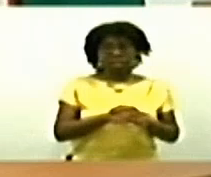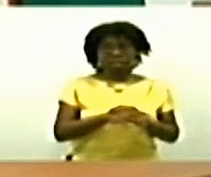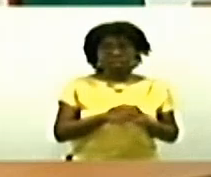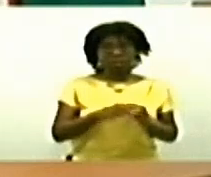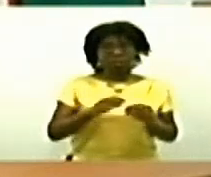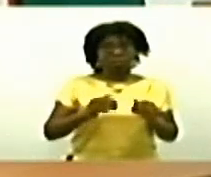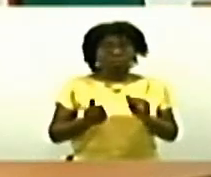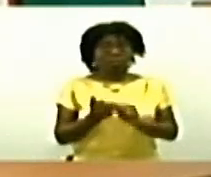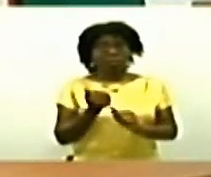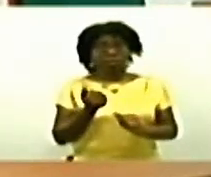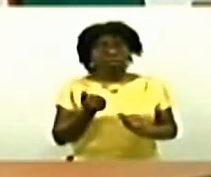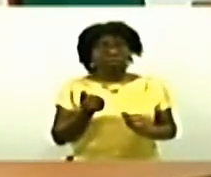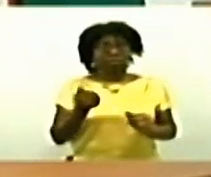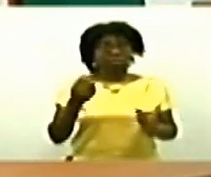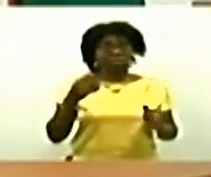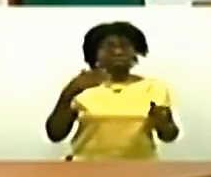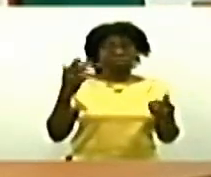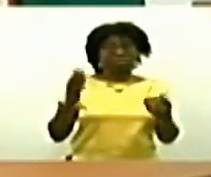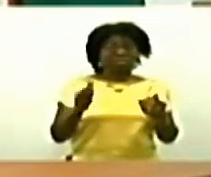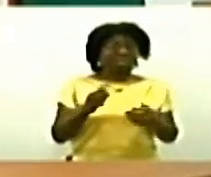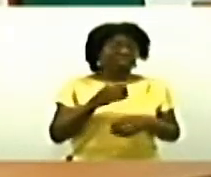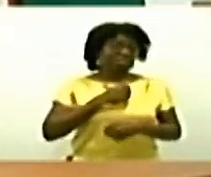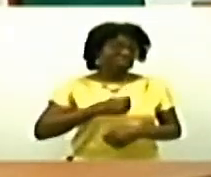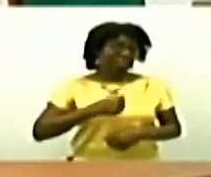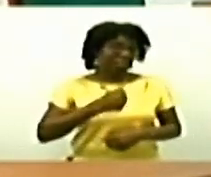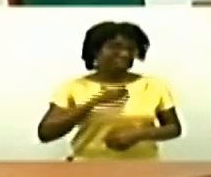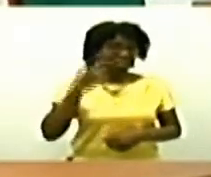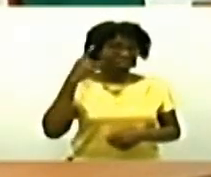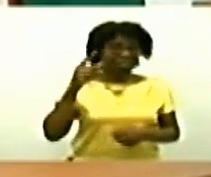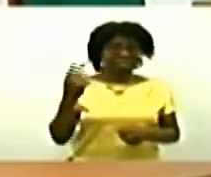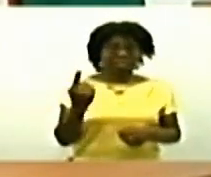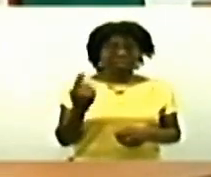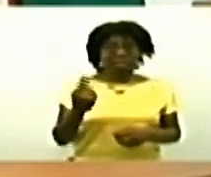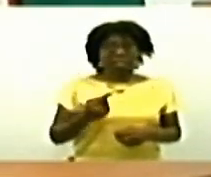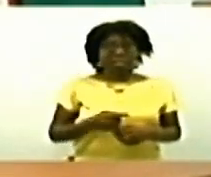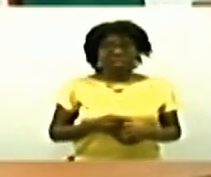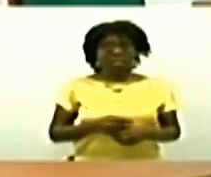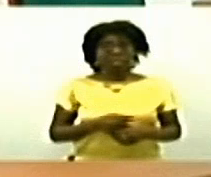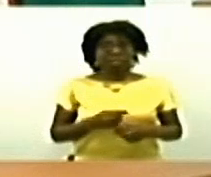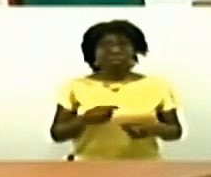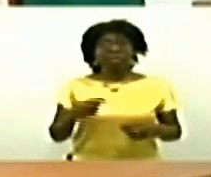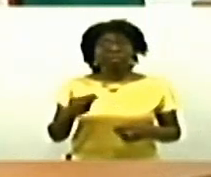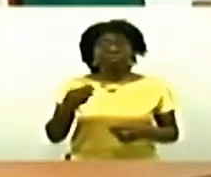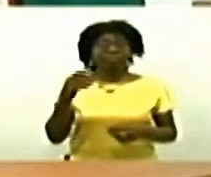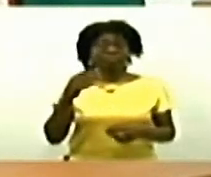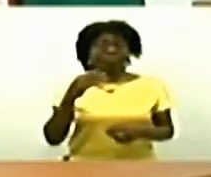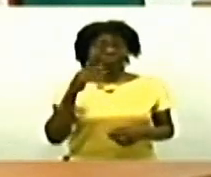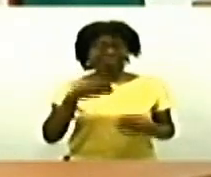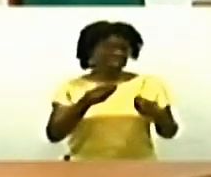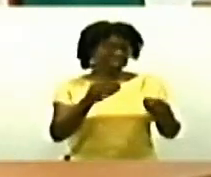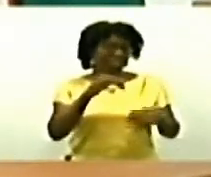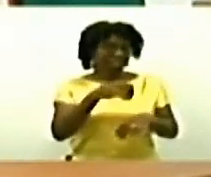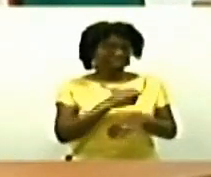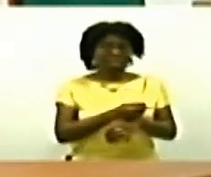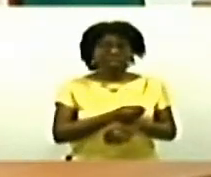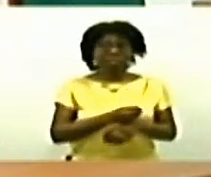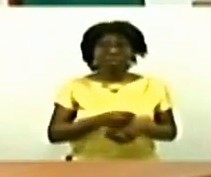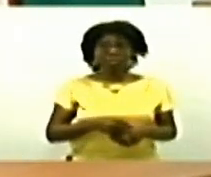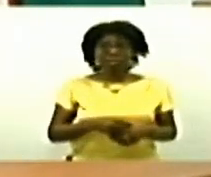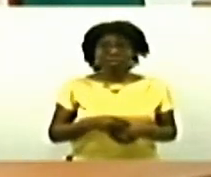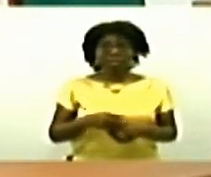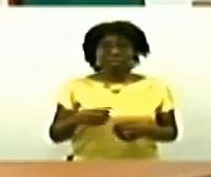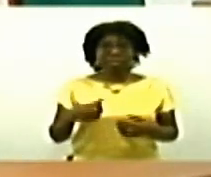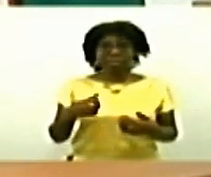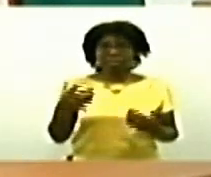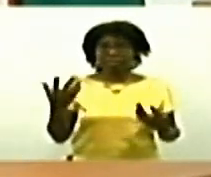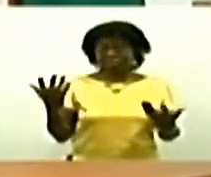almost like if it were condolences. You feel sorry for somebody who's unemployed, so you get him a job. I am warning that